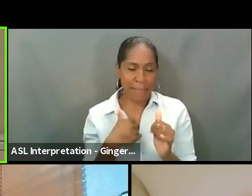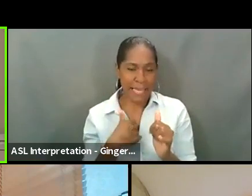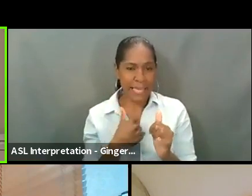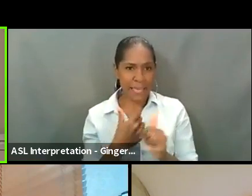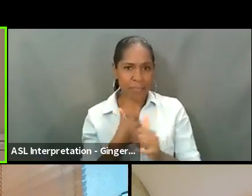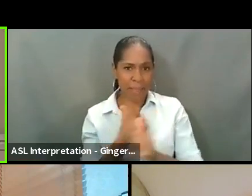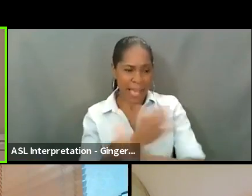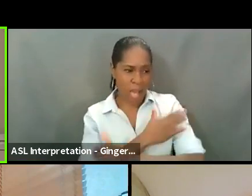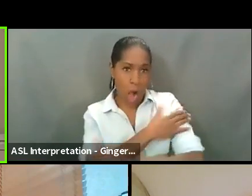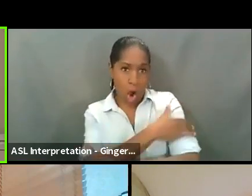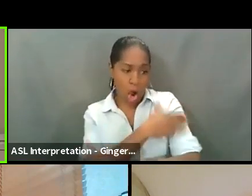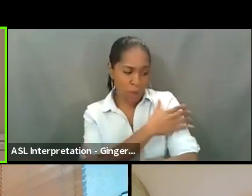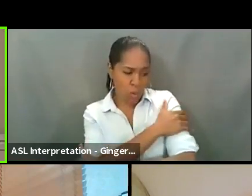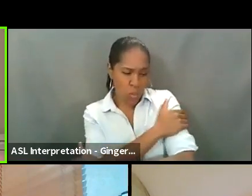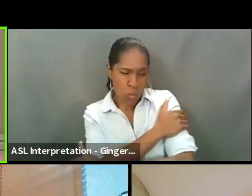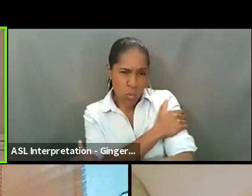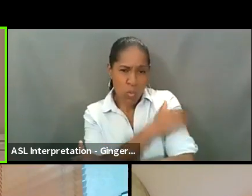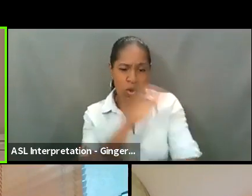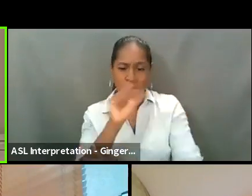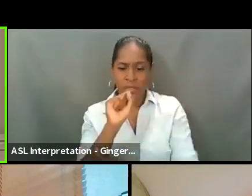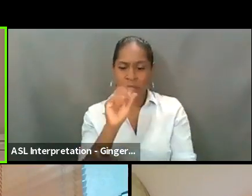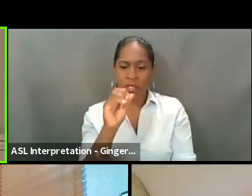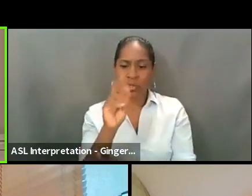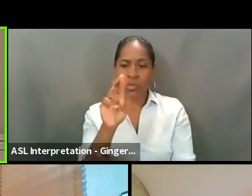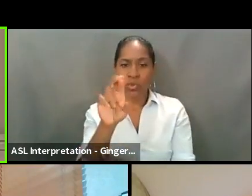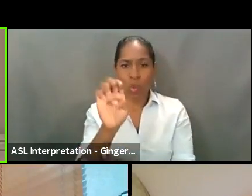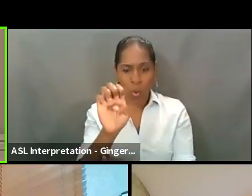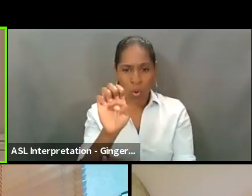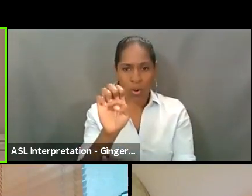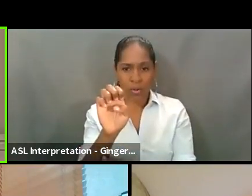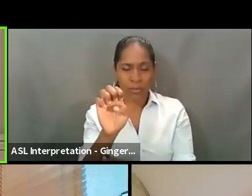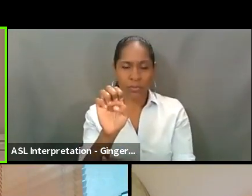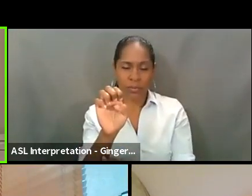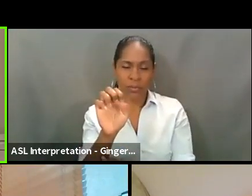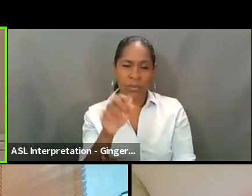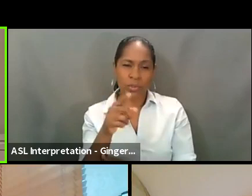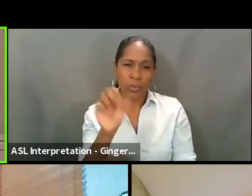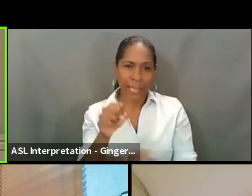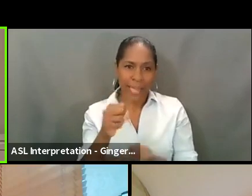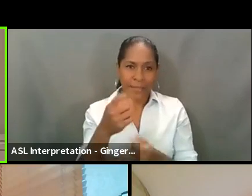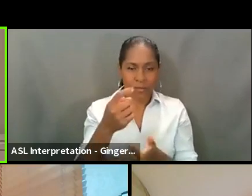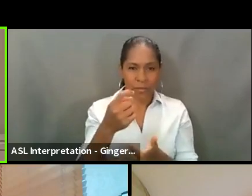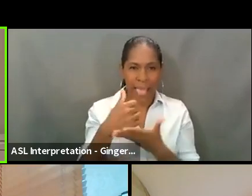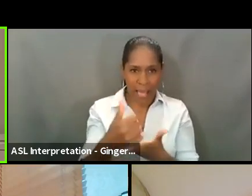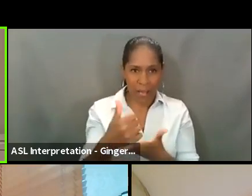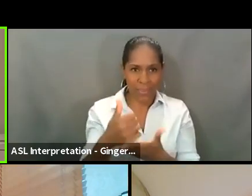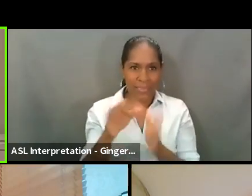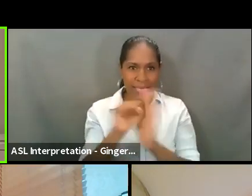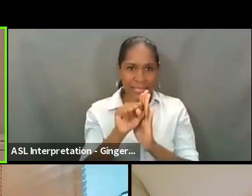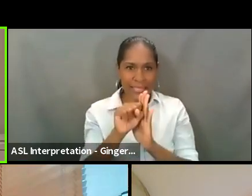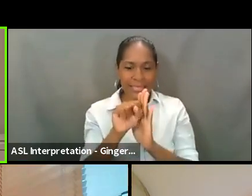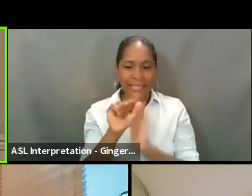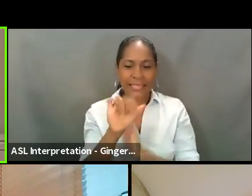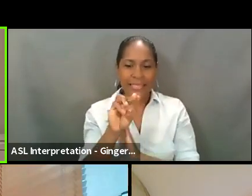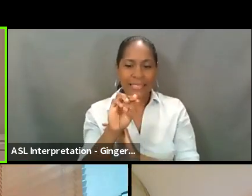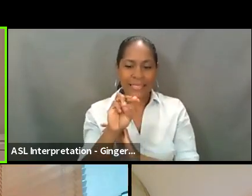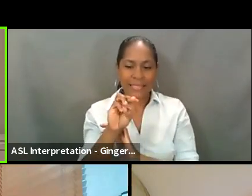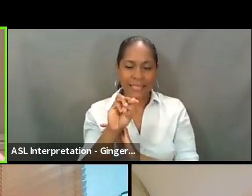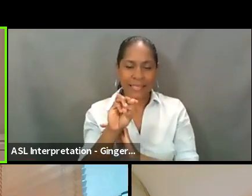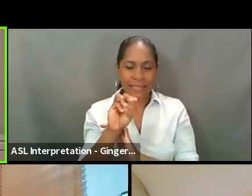My arm was really sore, and you can treat those symptoms. I used an ice pack and I